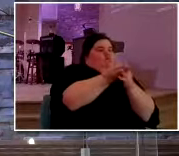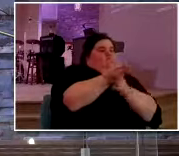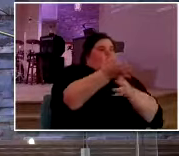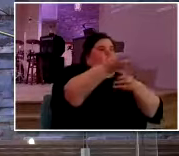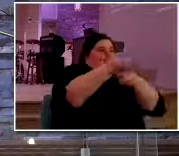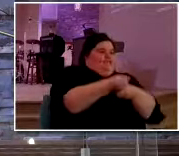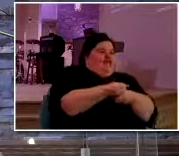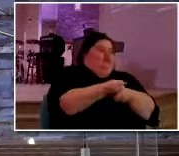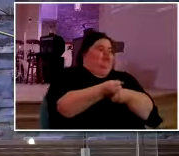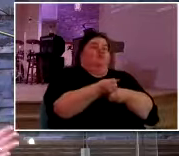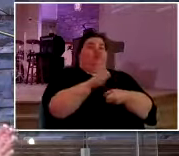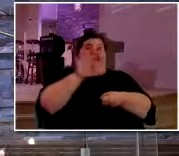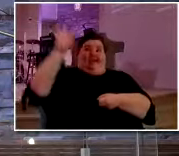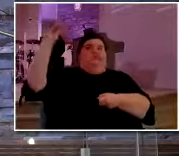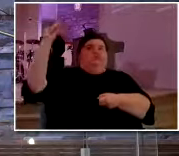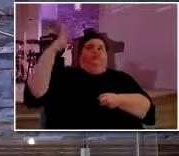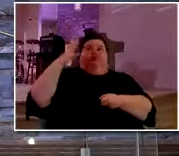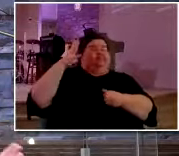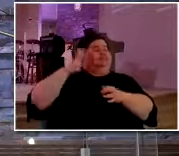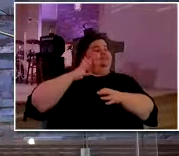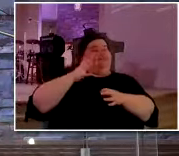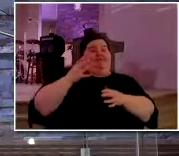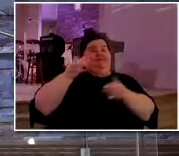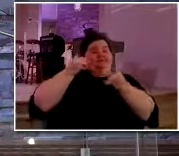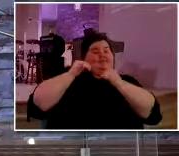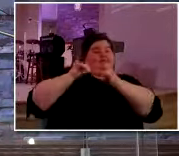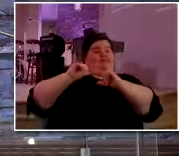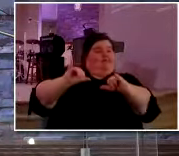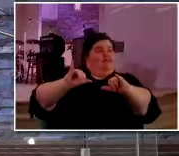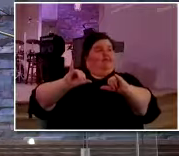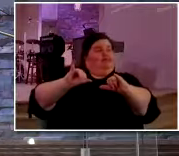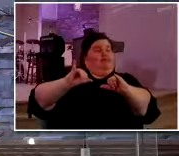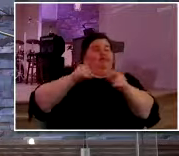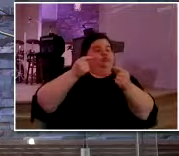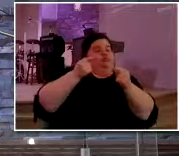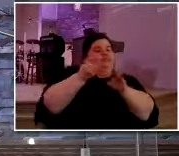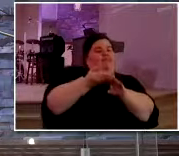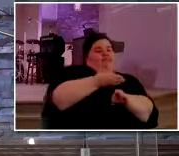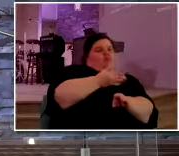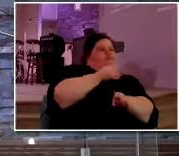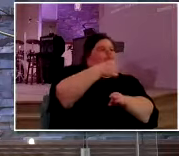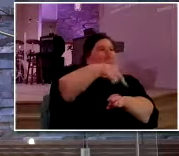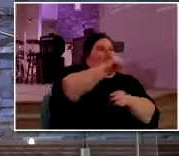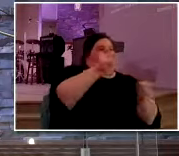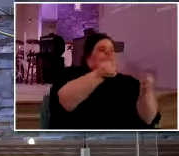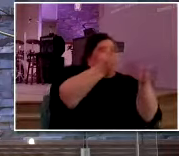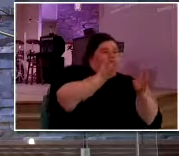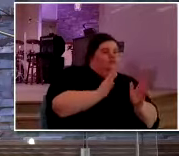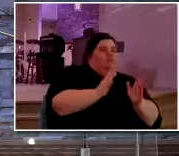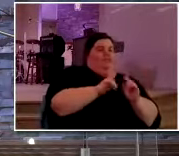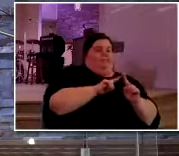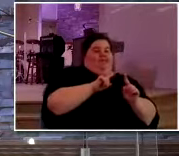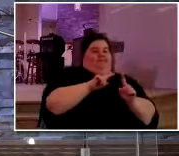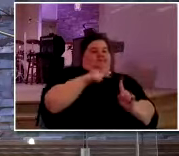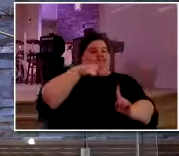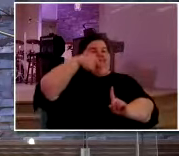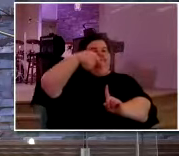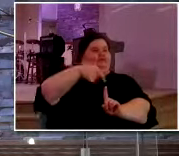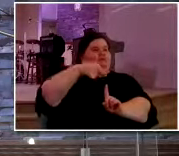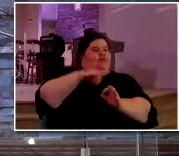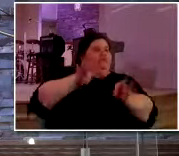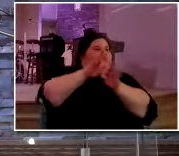redemption plan that's the key. He did that while we were still a sinner. The key is whether I will respond through my faith to what